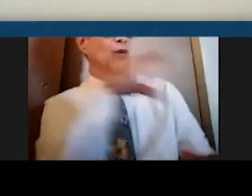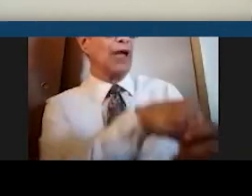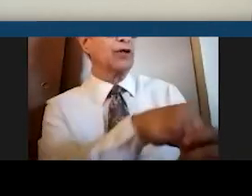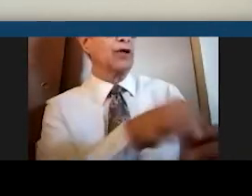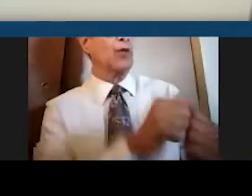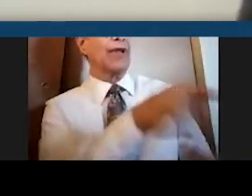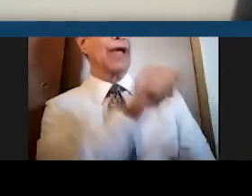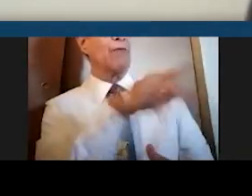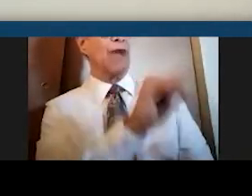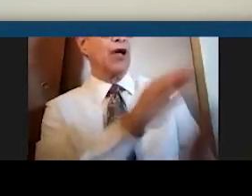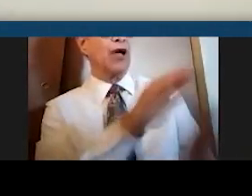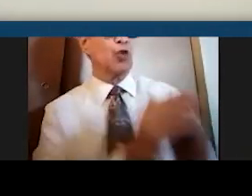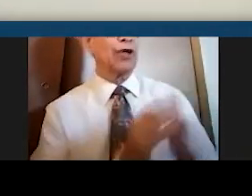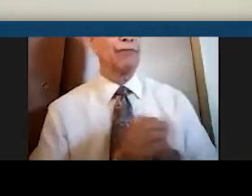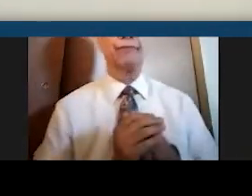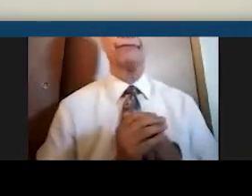AAPI community?